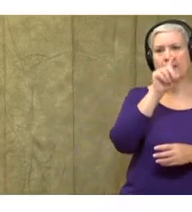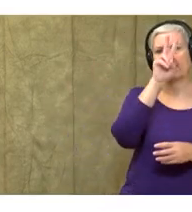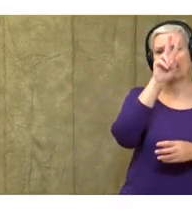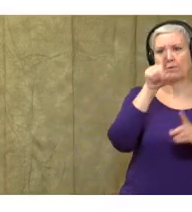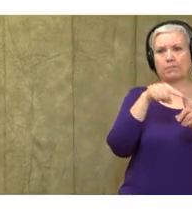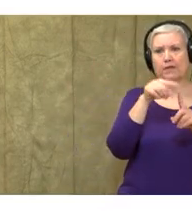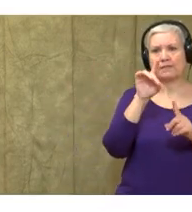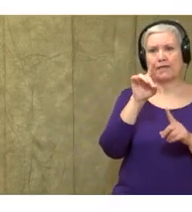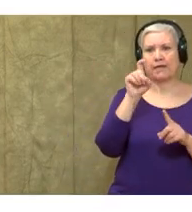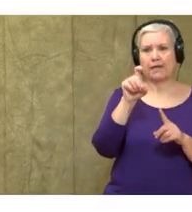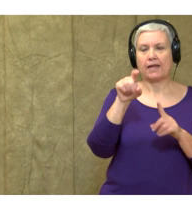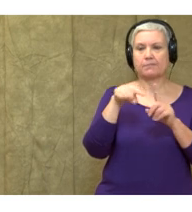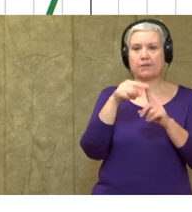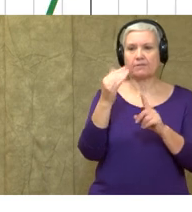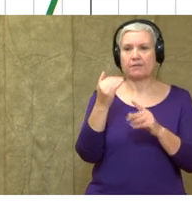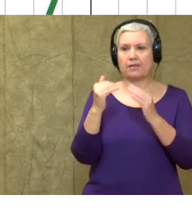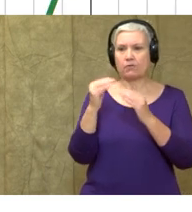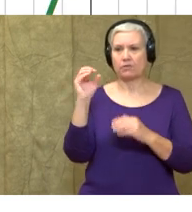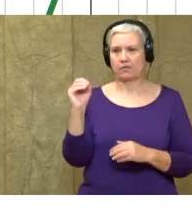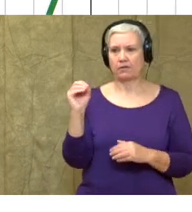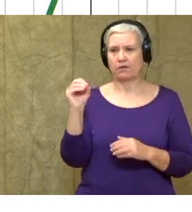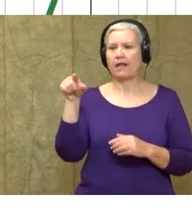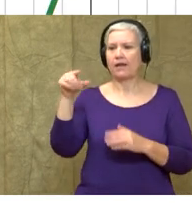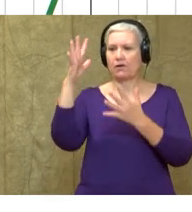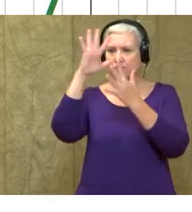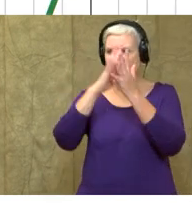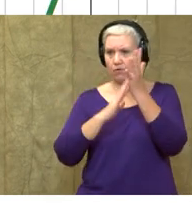zero. And here's the graph of that function,